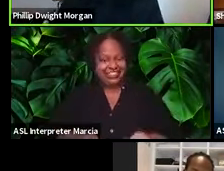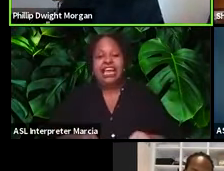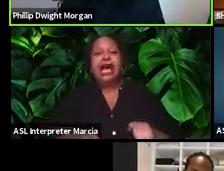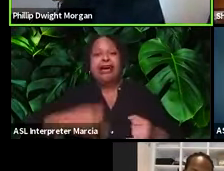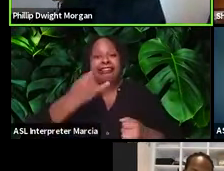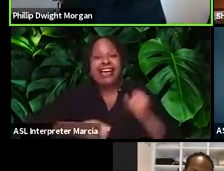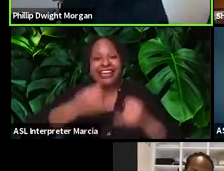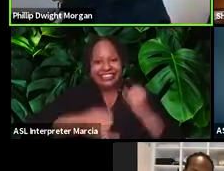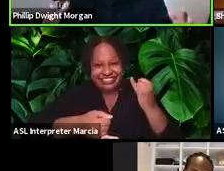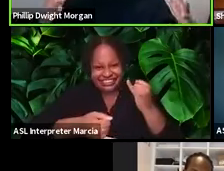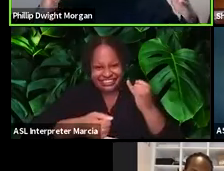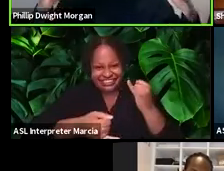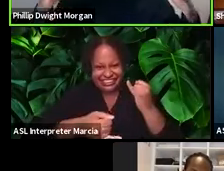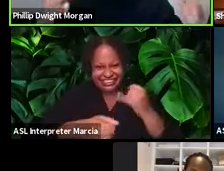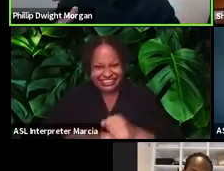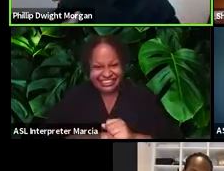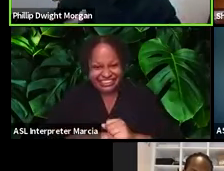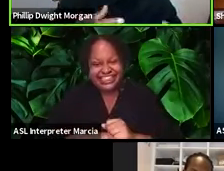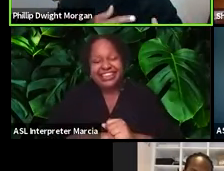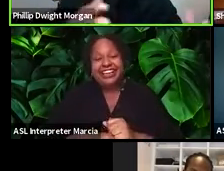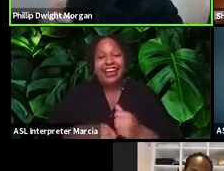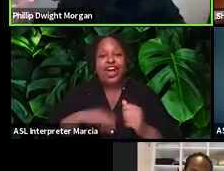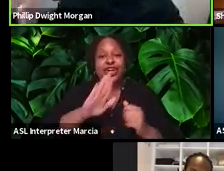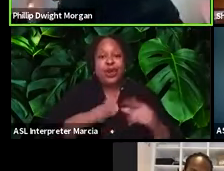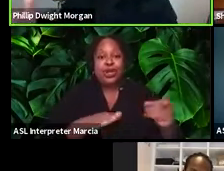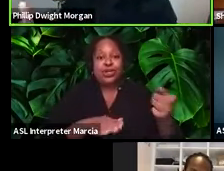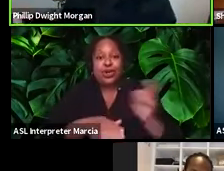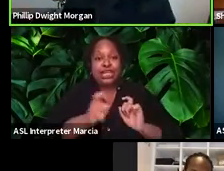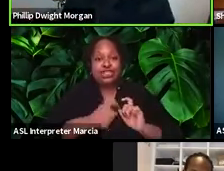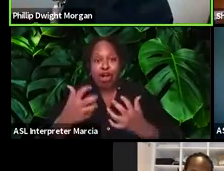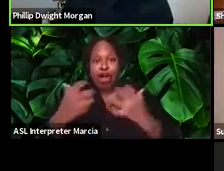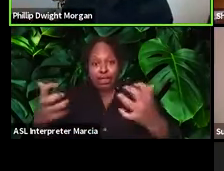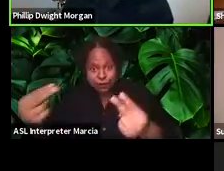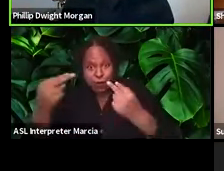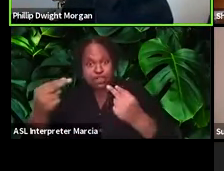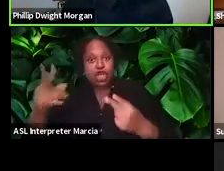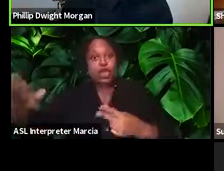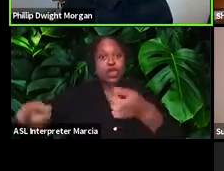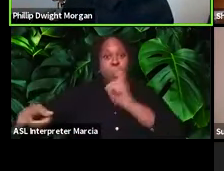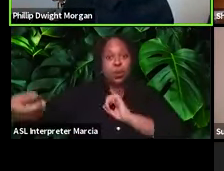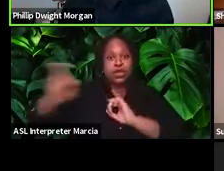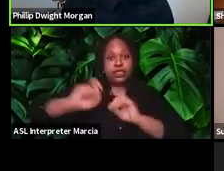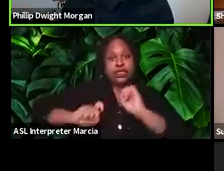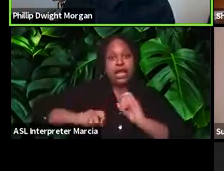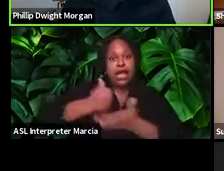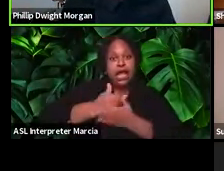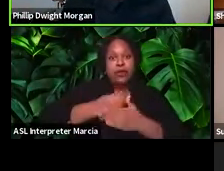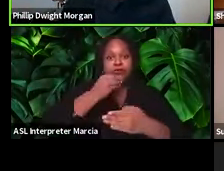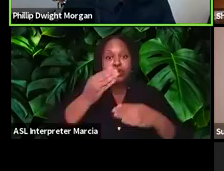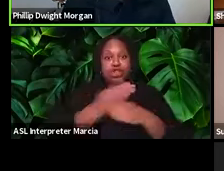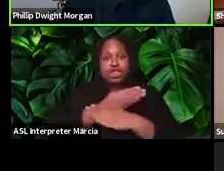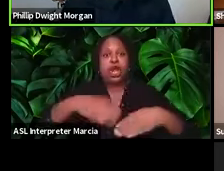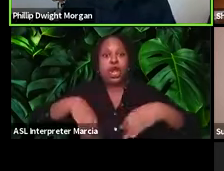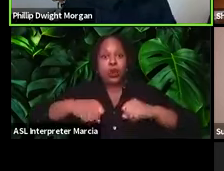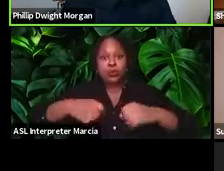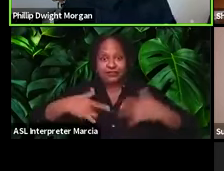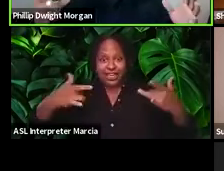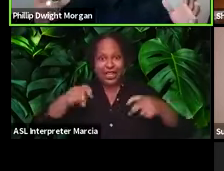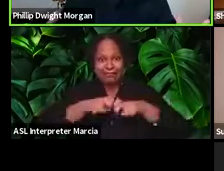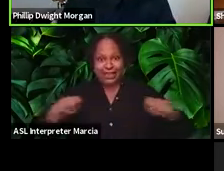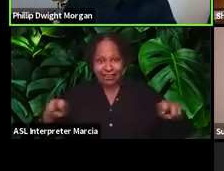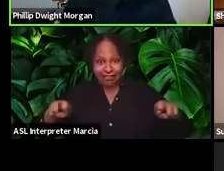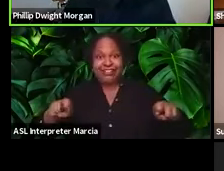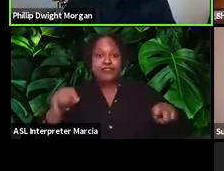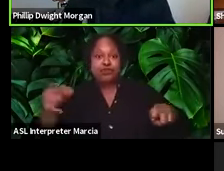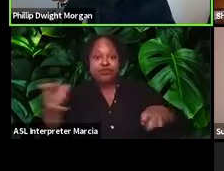that your donations, so to the audience, your donations help FoodShare bring together events like tonight's panel. And so if